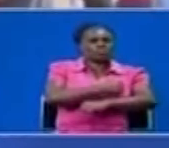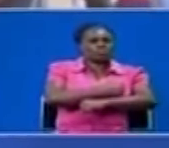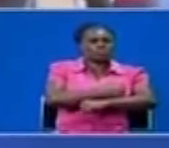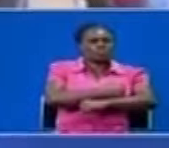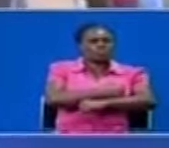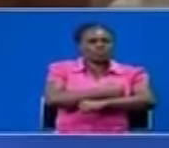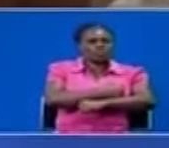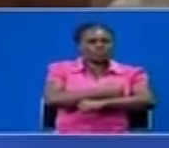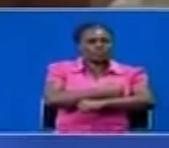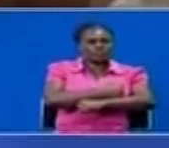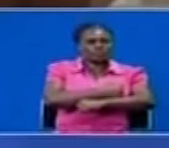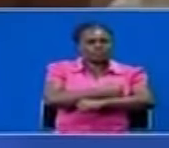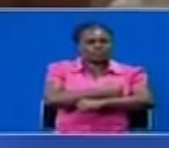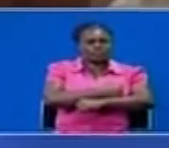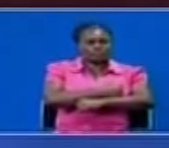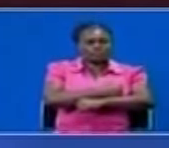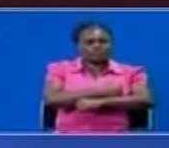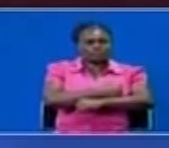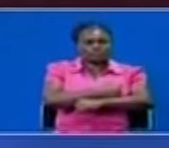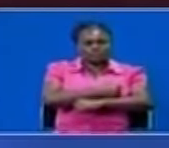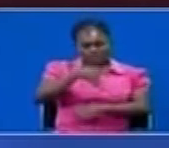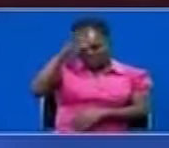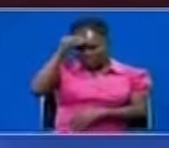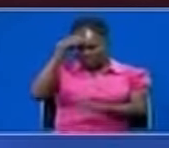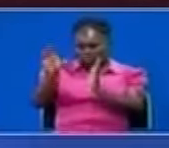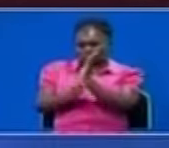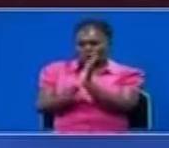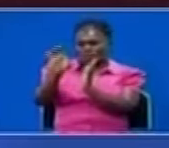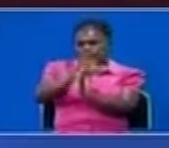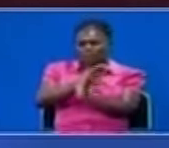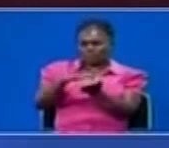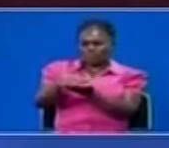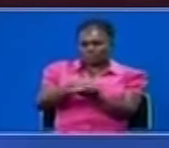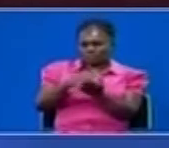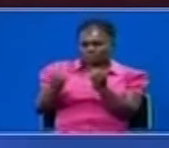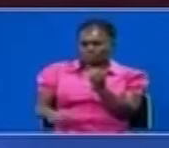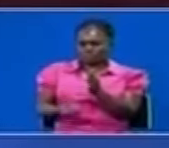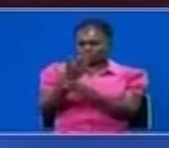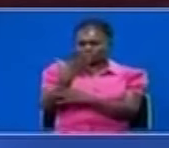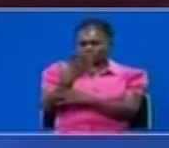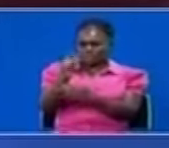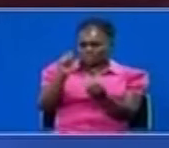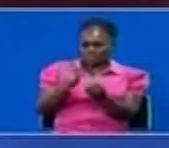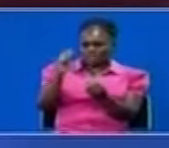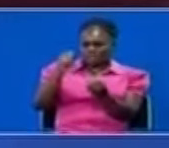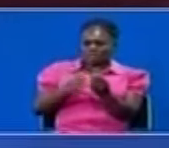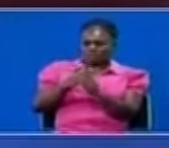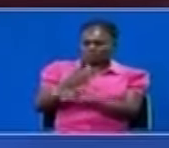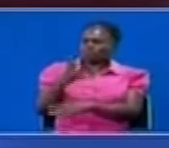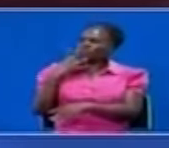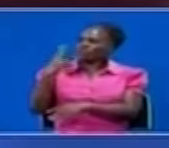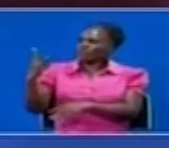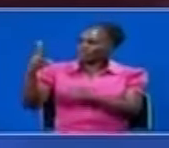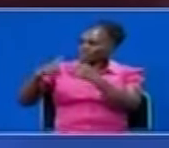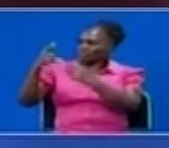to private schools. The basic education curriculum framework is set to be launched in a pilot program across